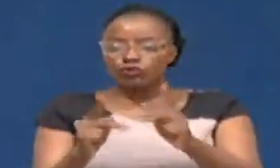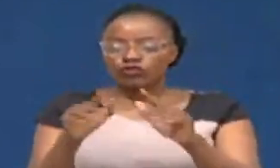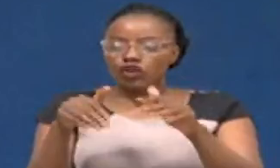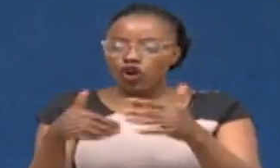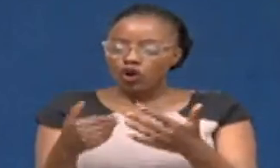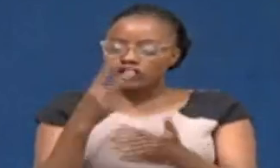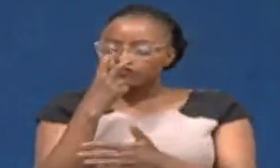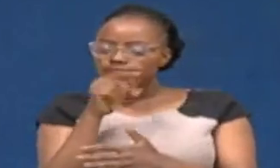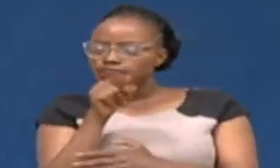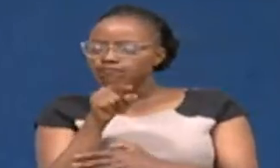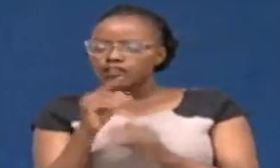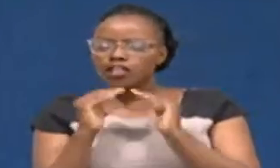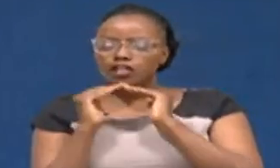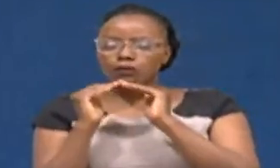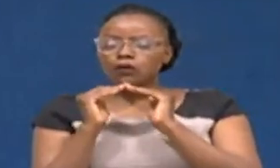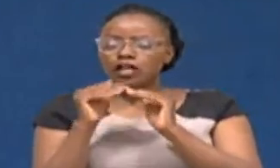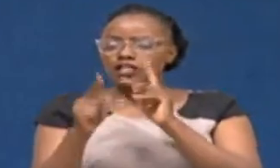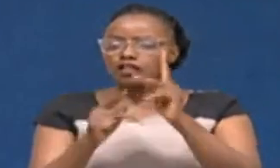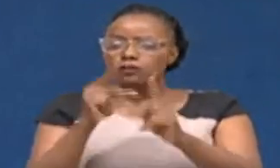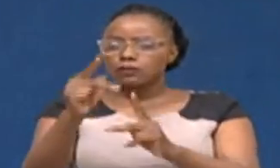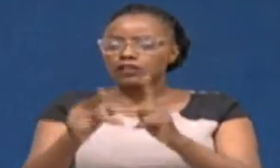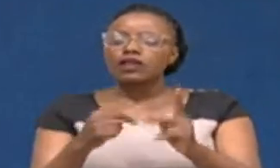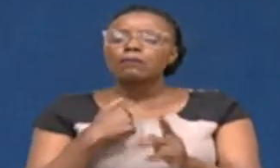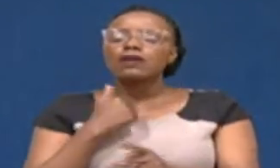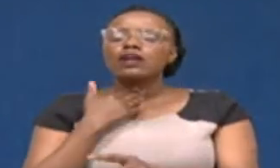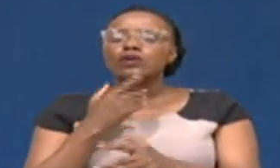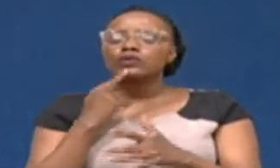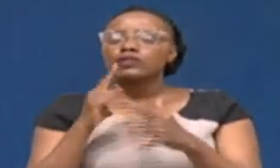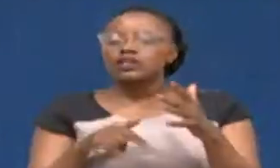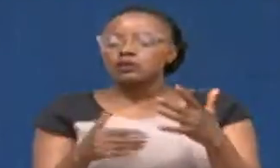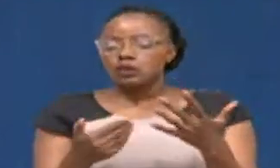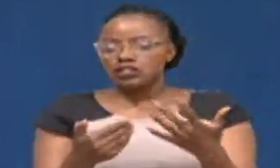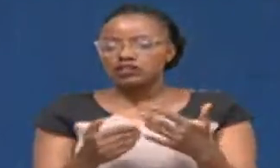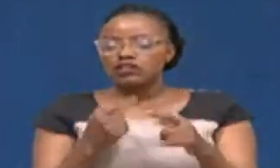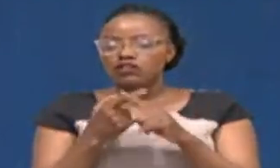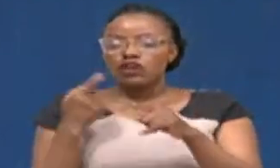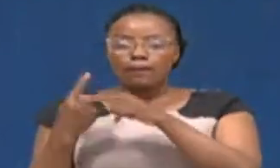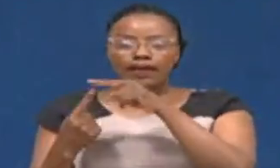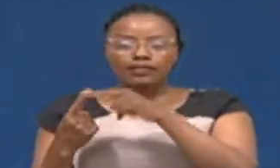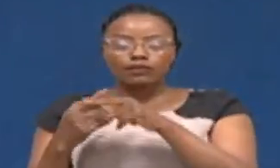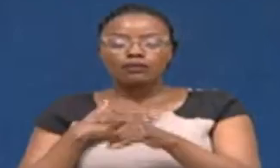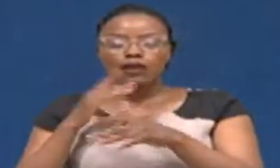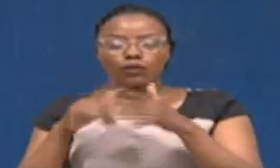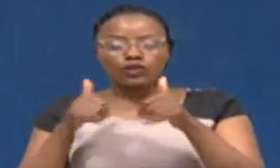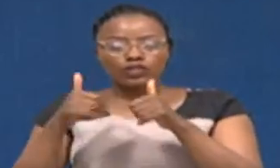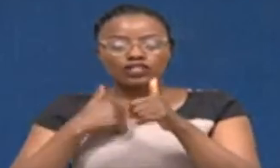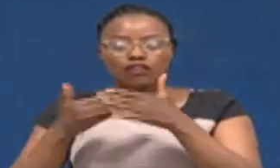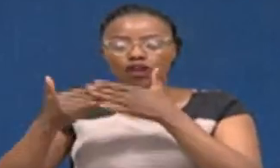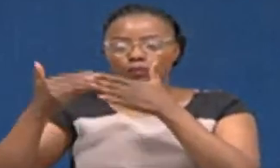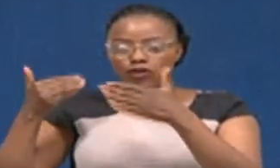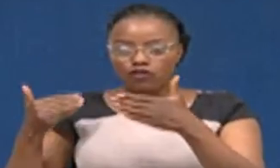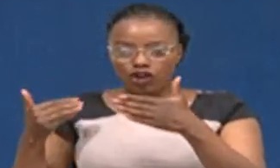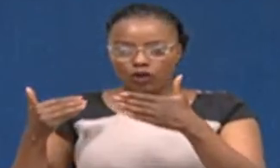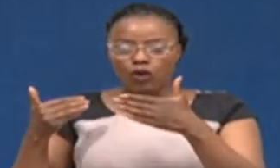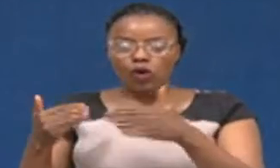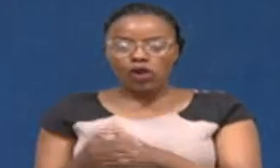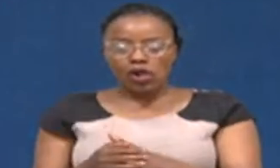or allegedly democratic process? So I want to say this from experience that we have had in the past.